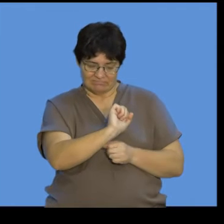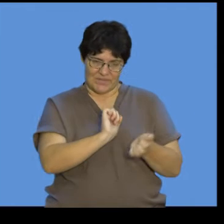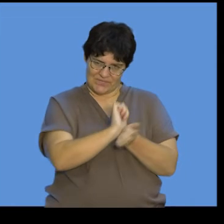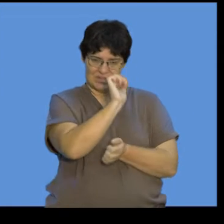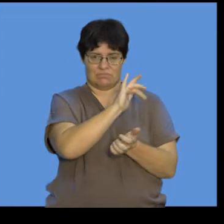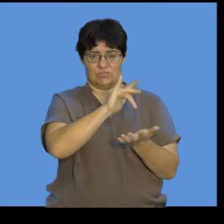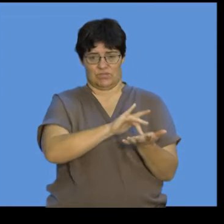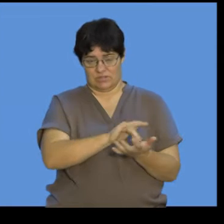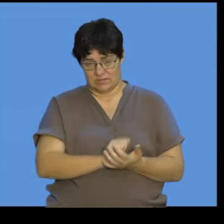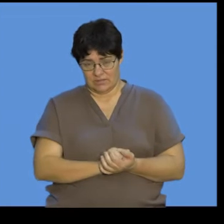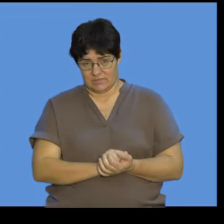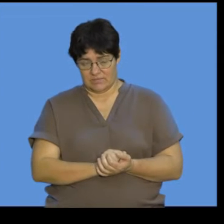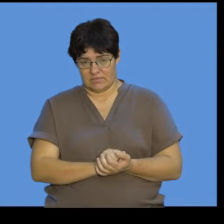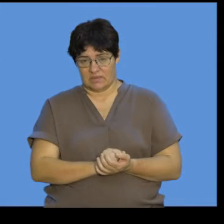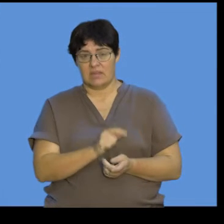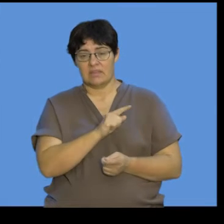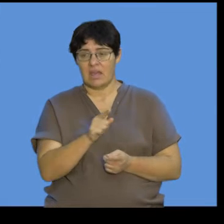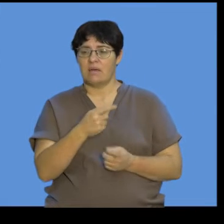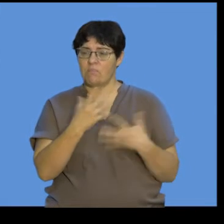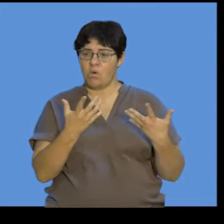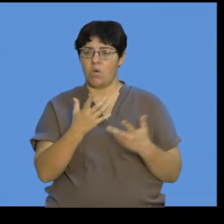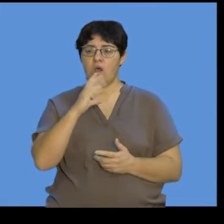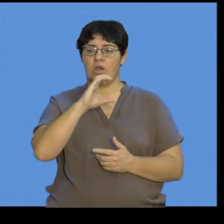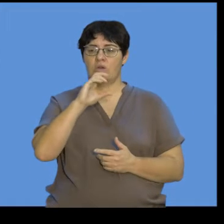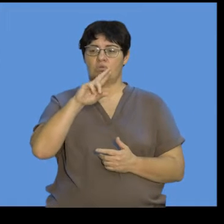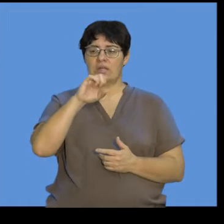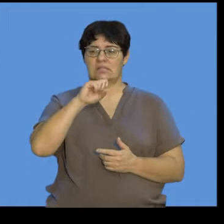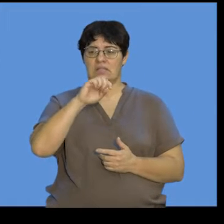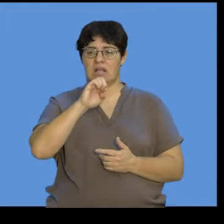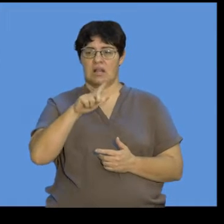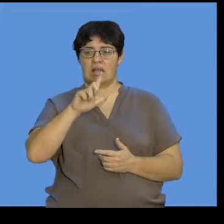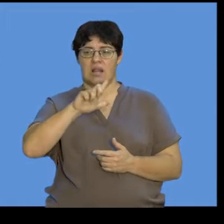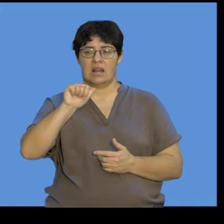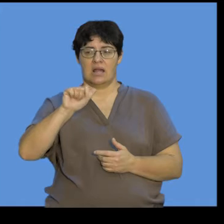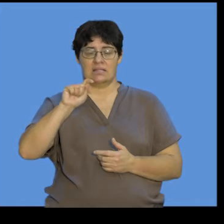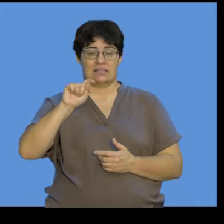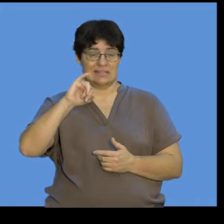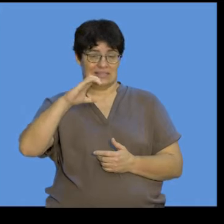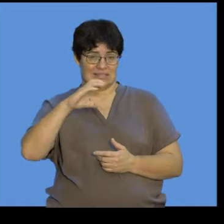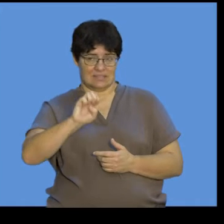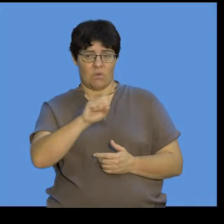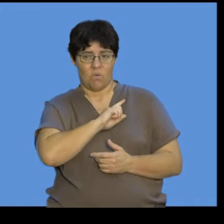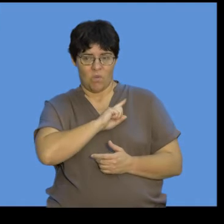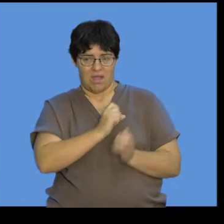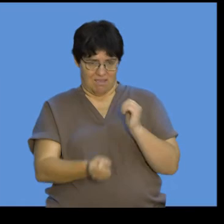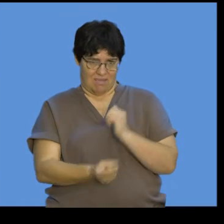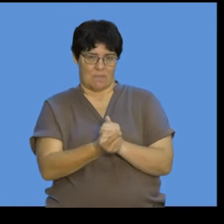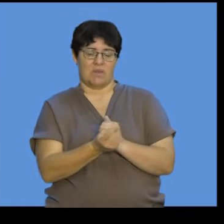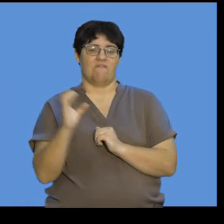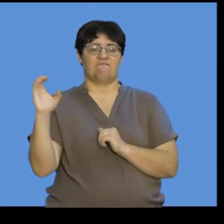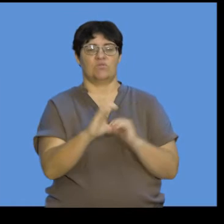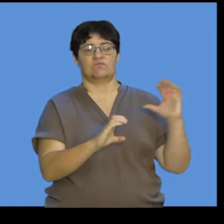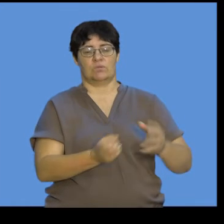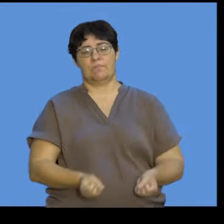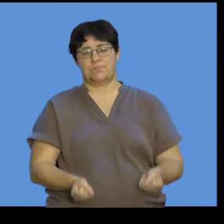most cases, they form what is called a crystal lattice due to these strong forces that exist between the particles,